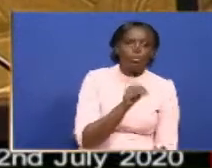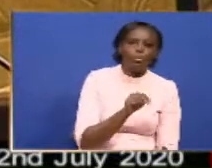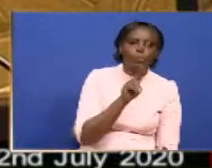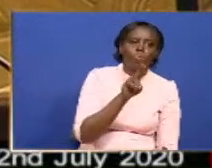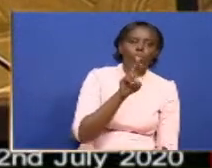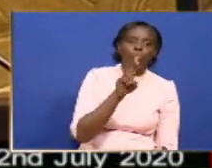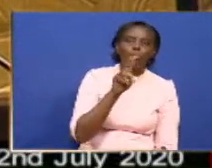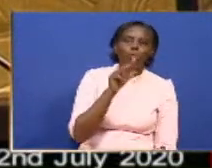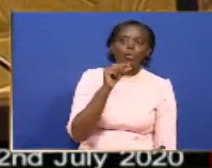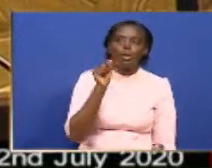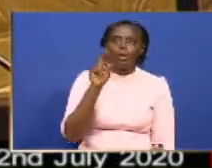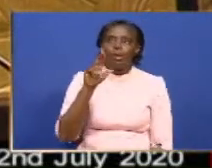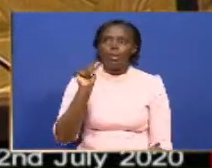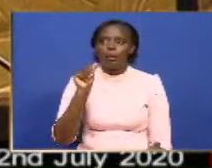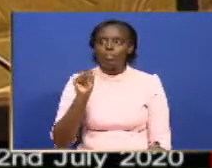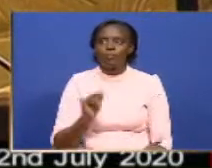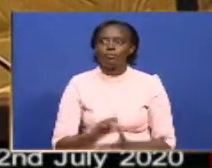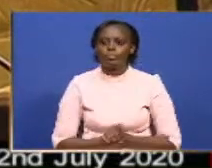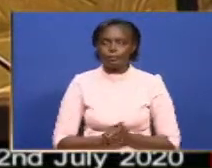Gitonga.